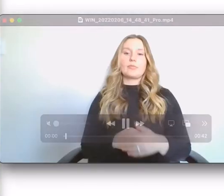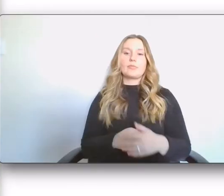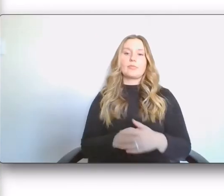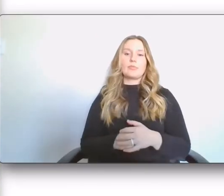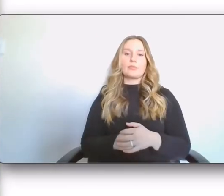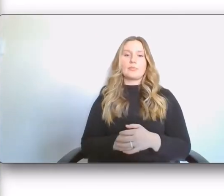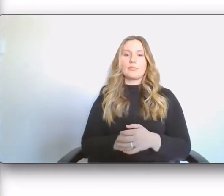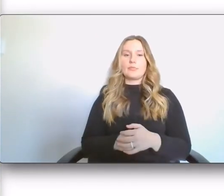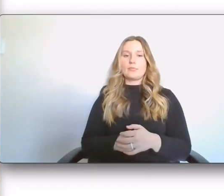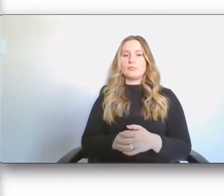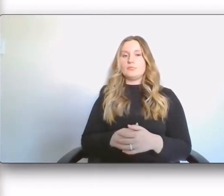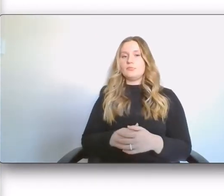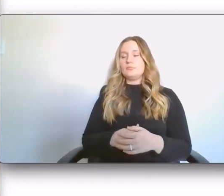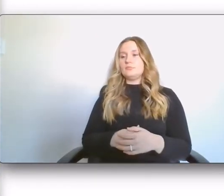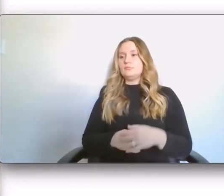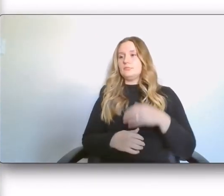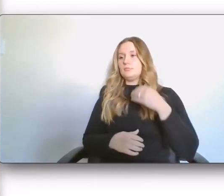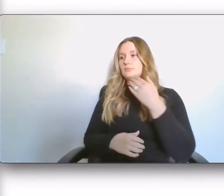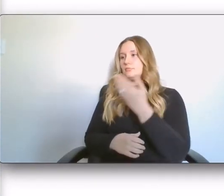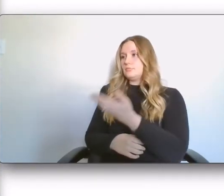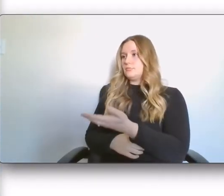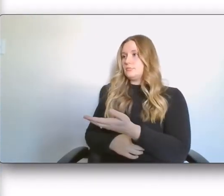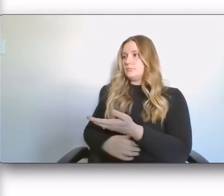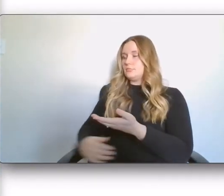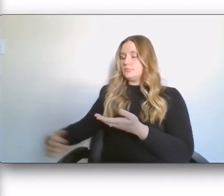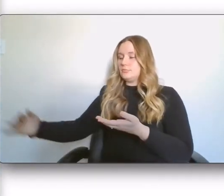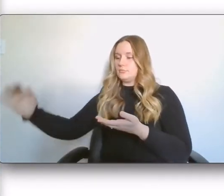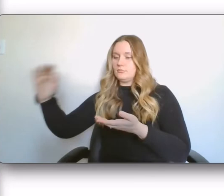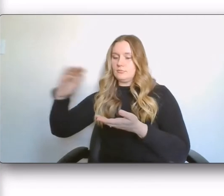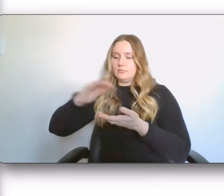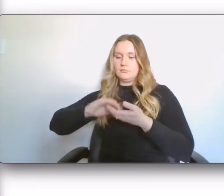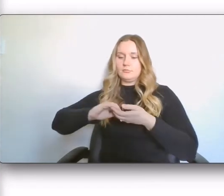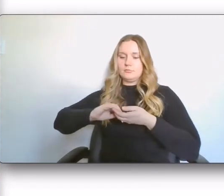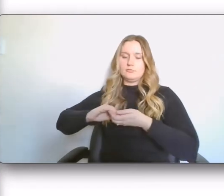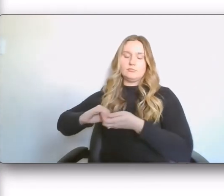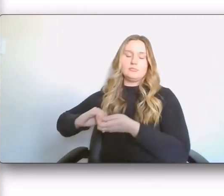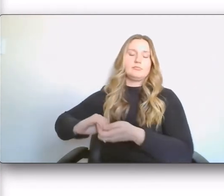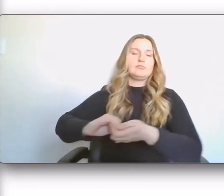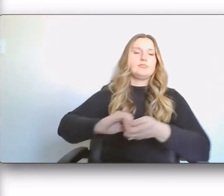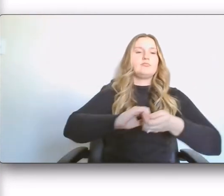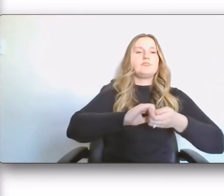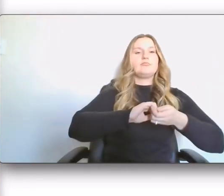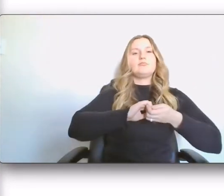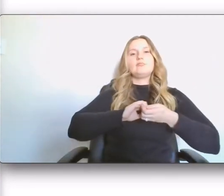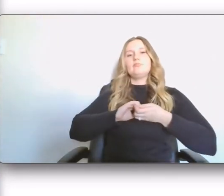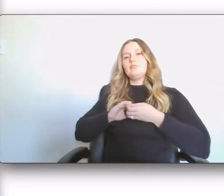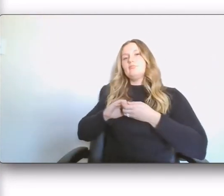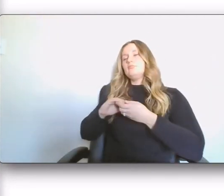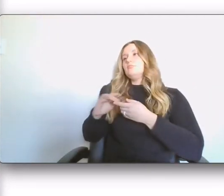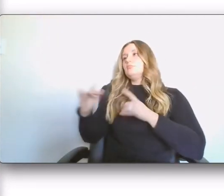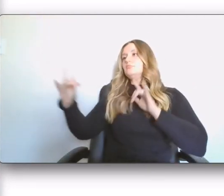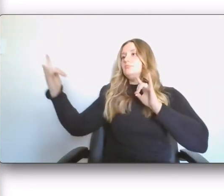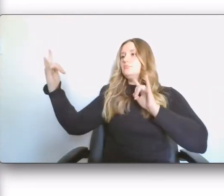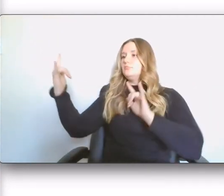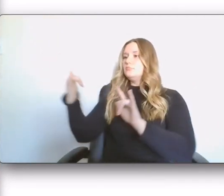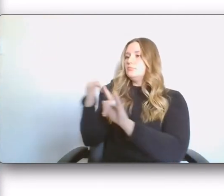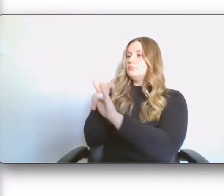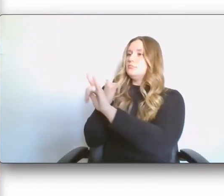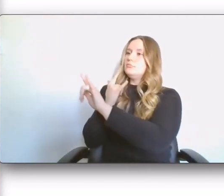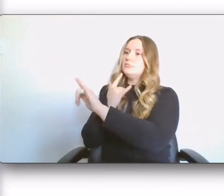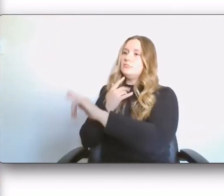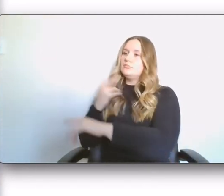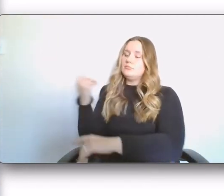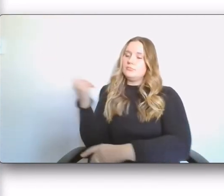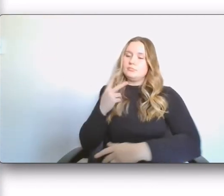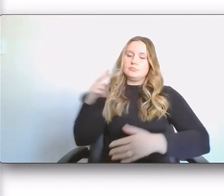Dame la mano, dame la mano y danzaremos, dame la mano y me amarás, como